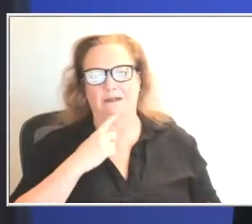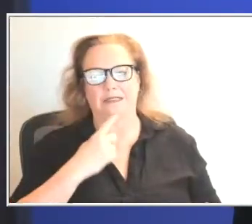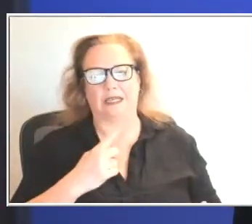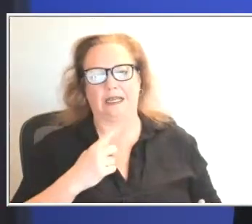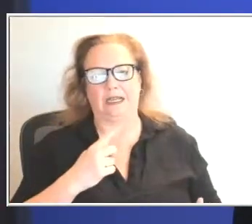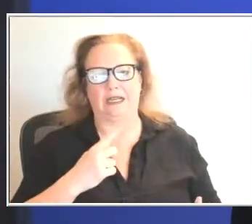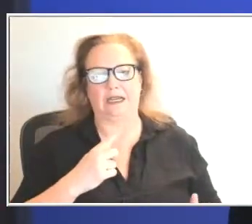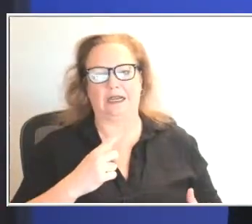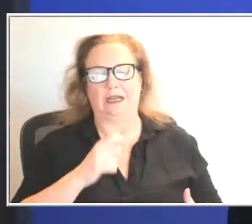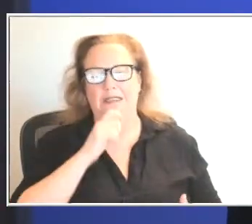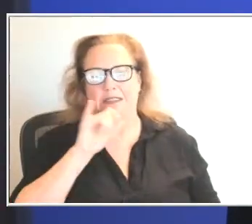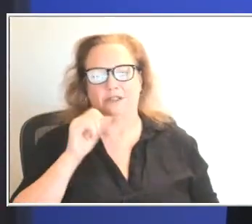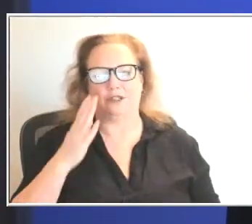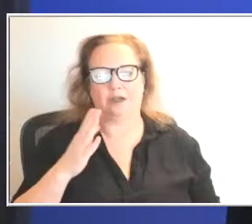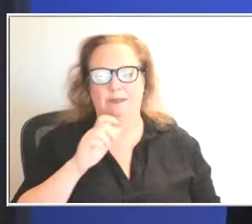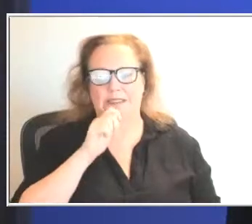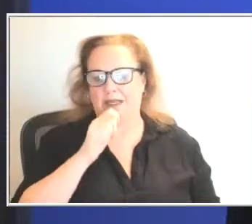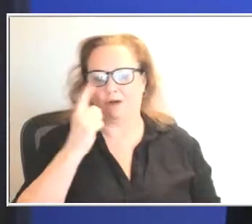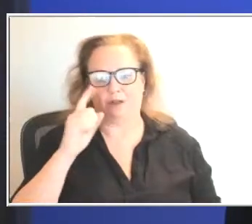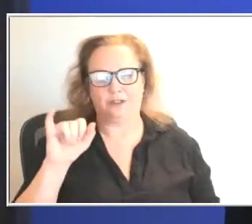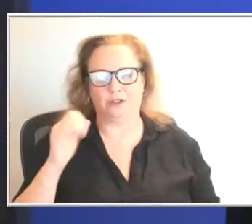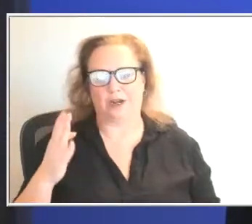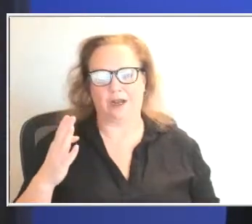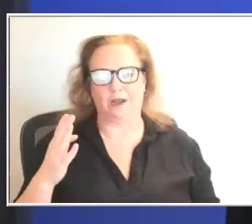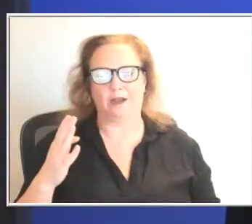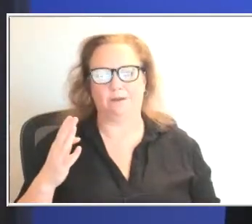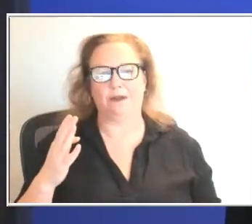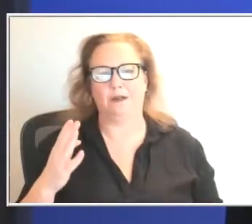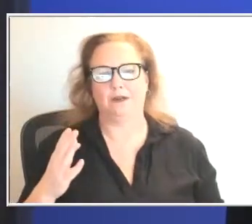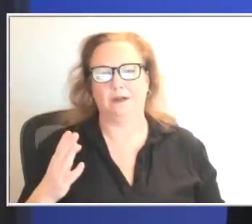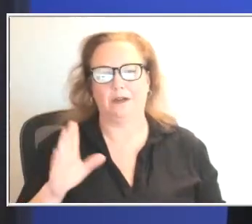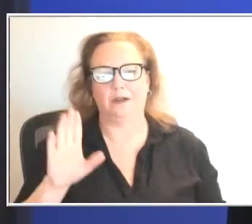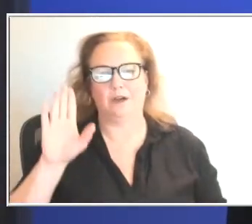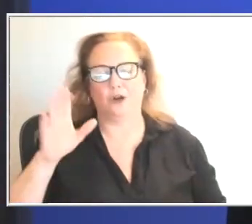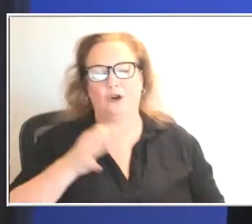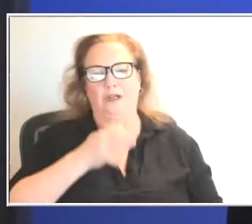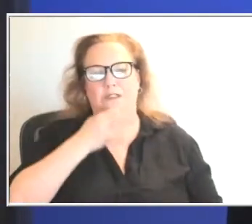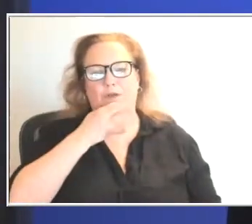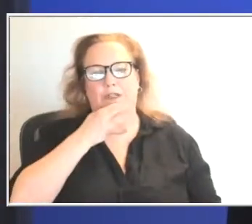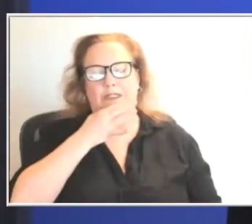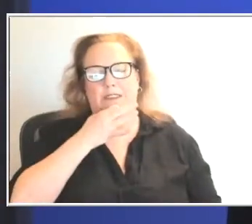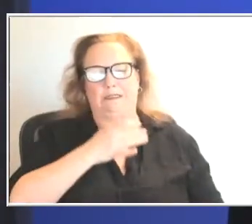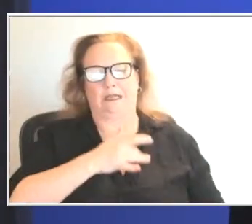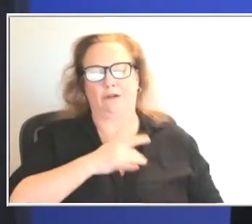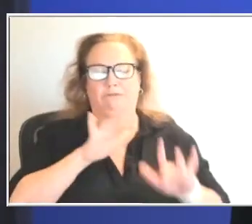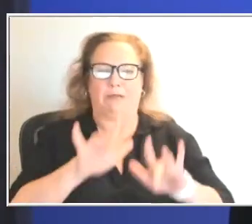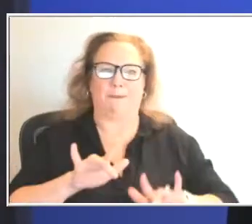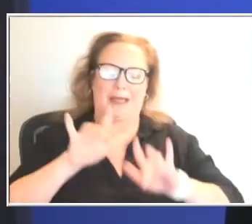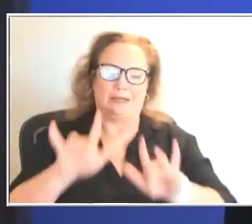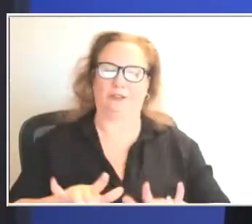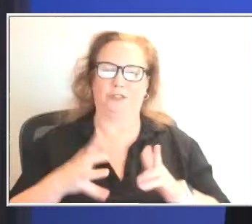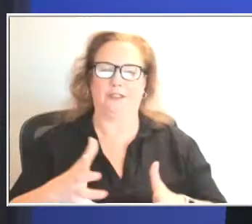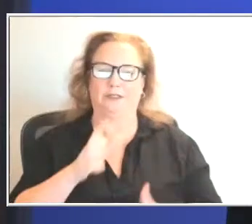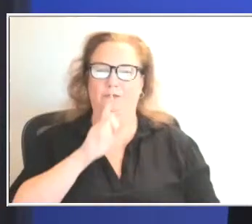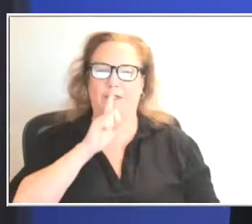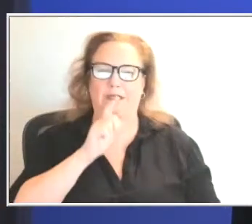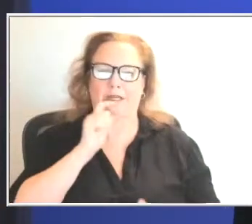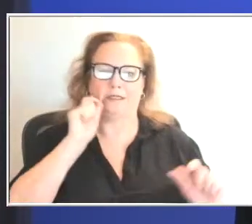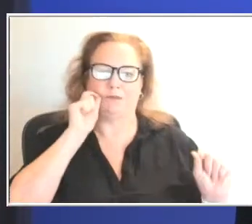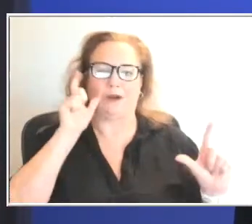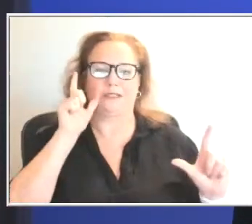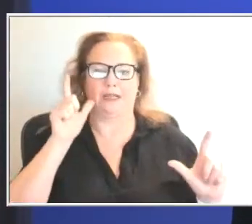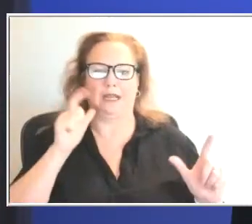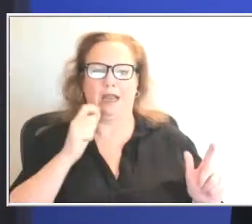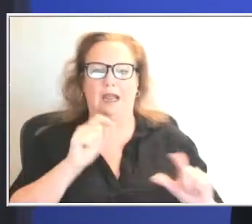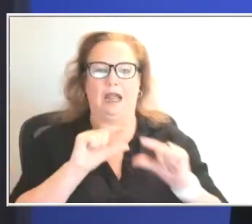not just a job. It's not at this level. You know, her expertise and compassion, I mean, it's not surprising. I have a group